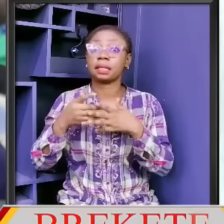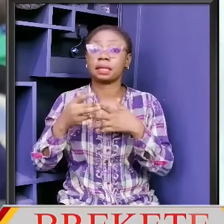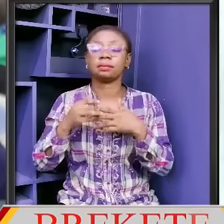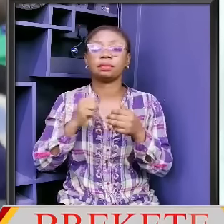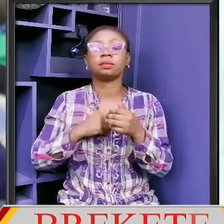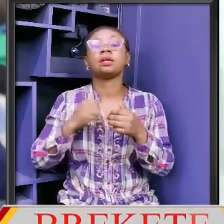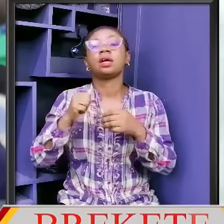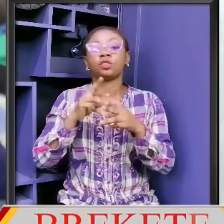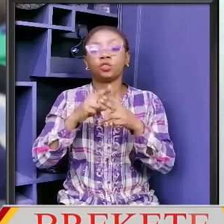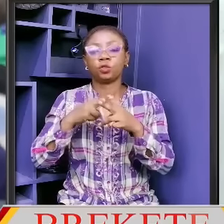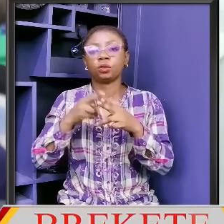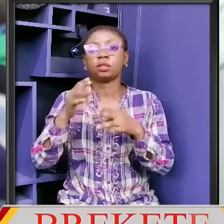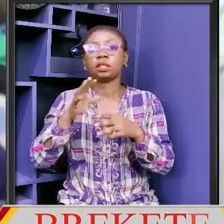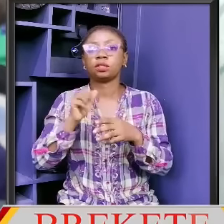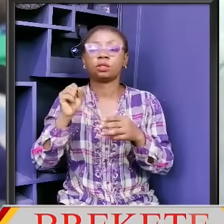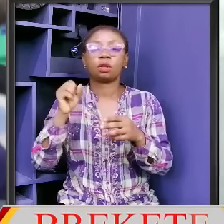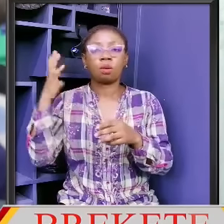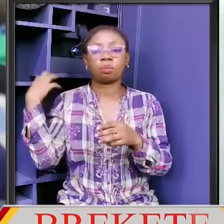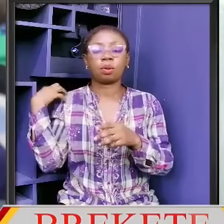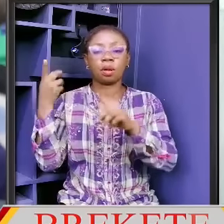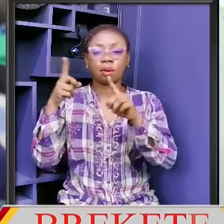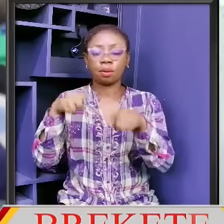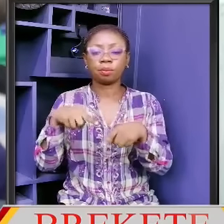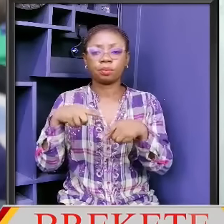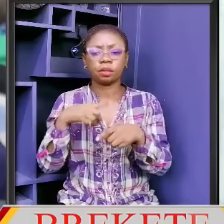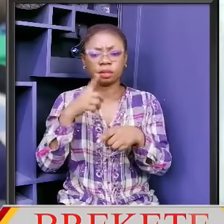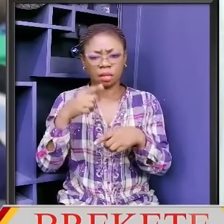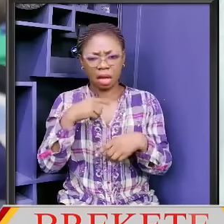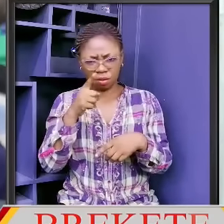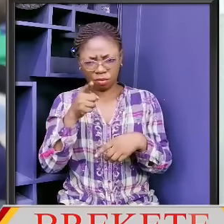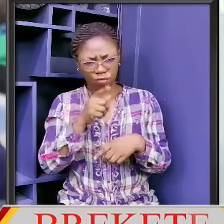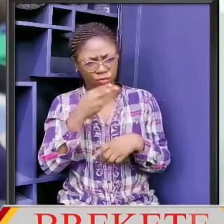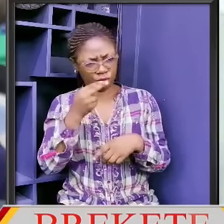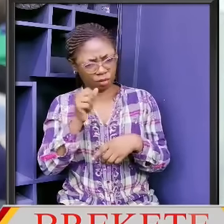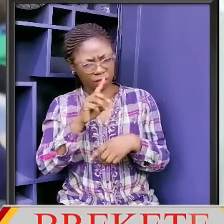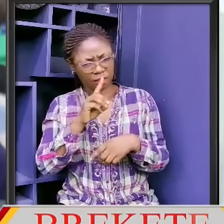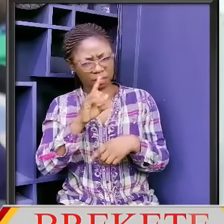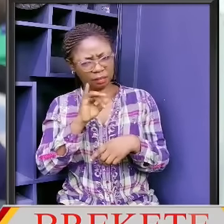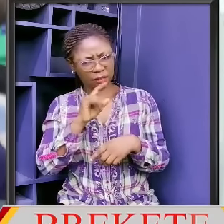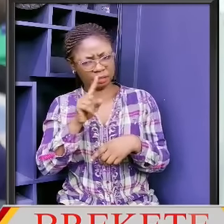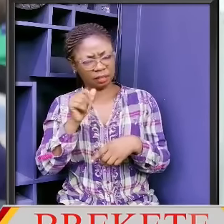one morning like this, the oga can't call me. Because I mean, by Hadiza, I say yes, he say make her come to division.